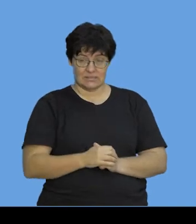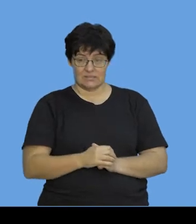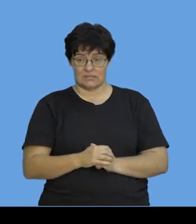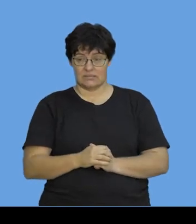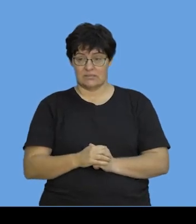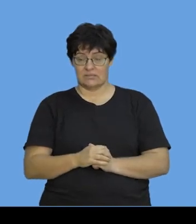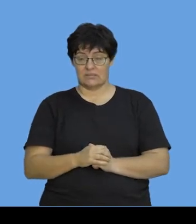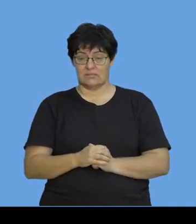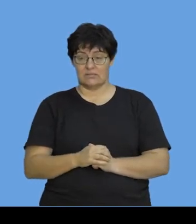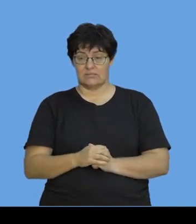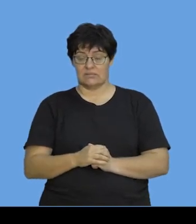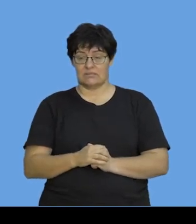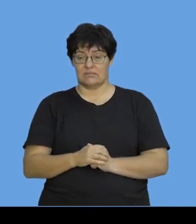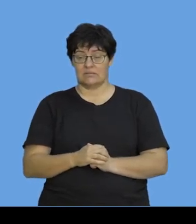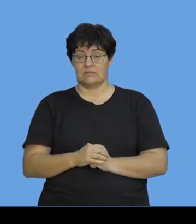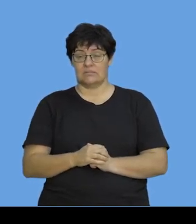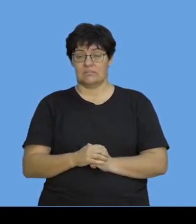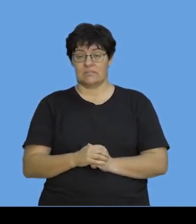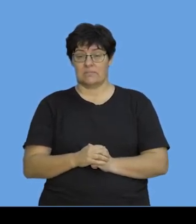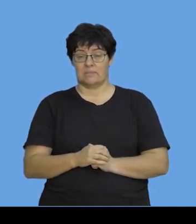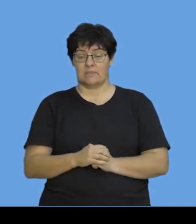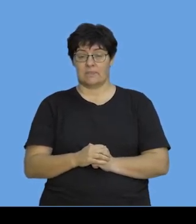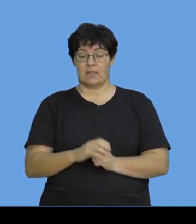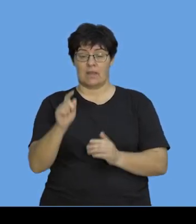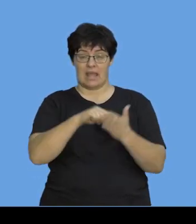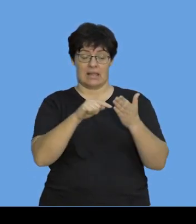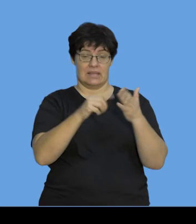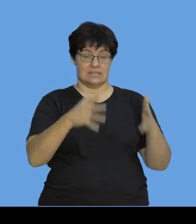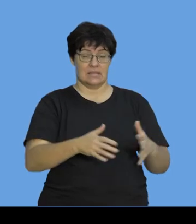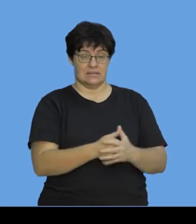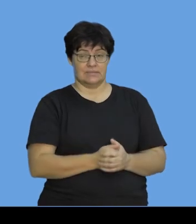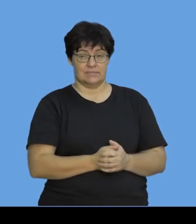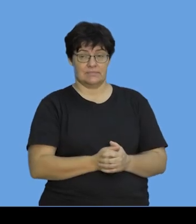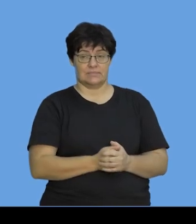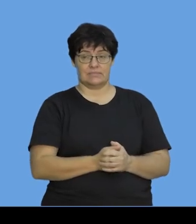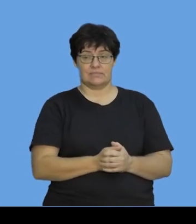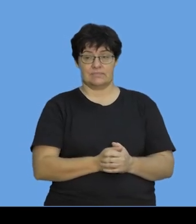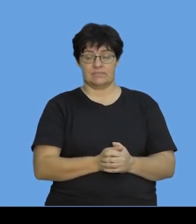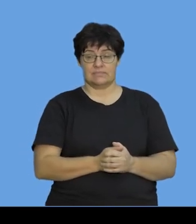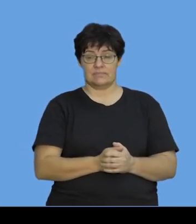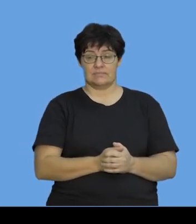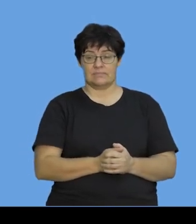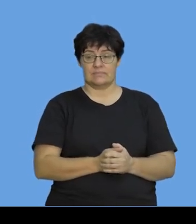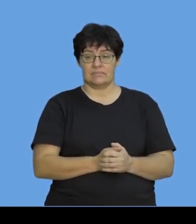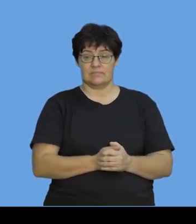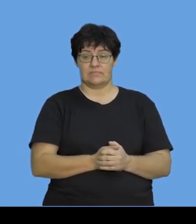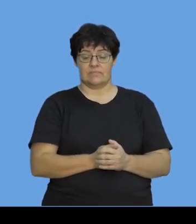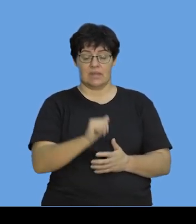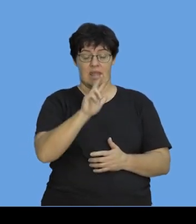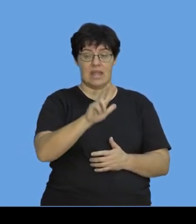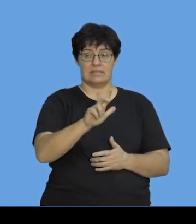would become, if we go back to our calculator, it will be, in this case,